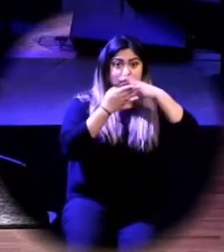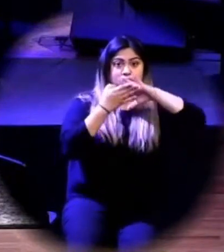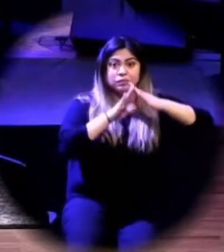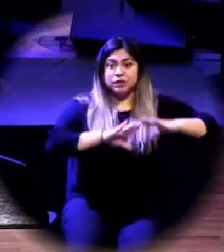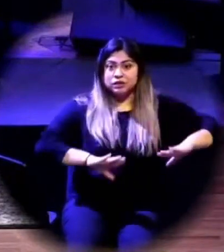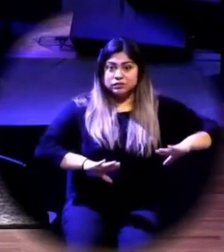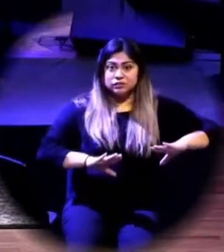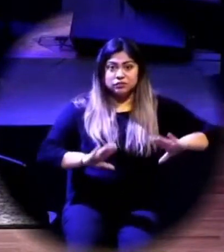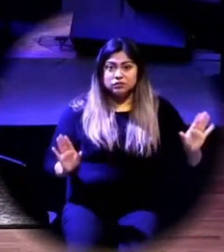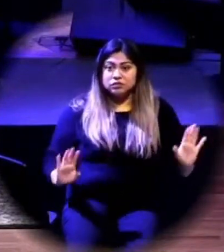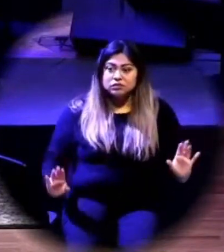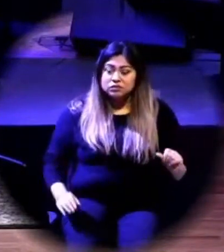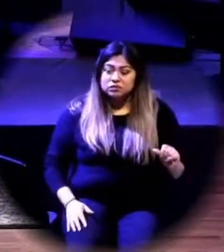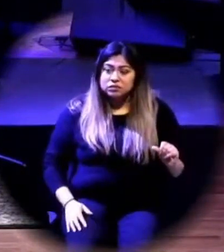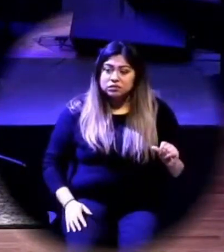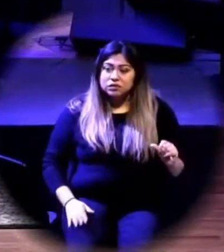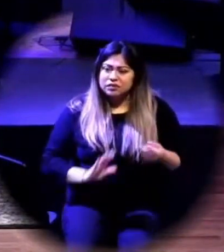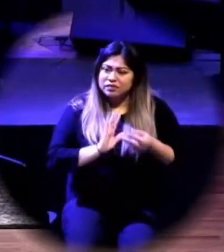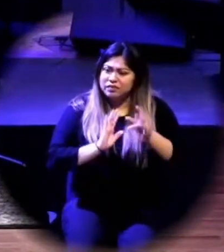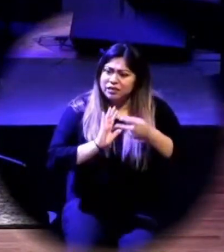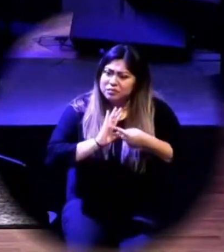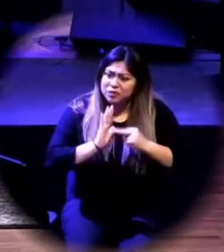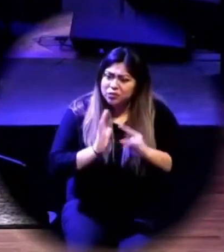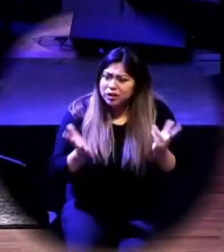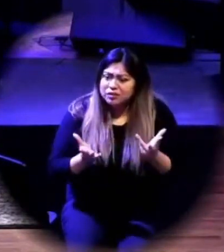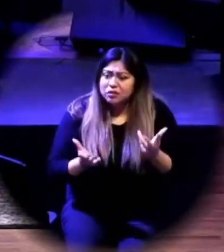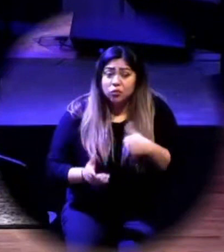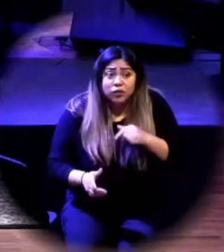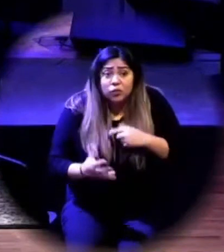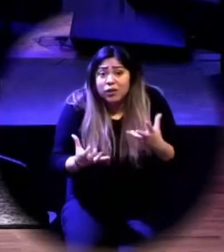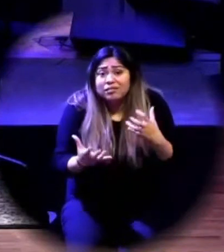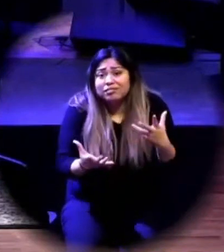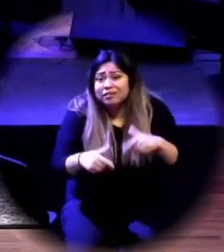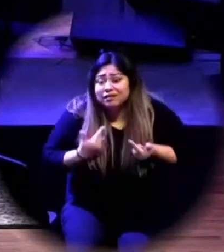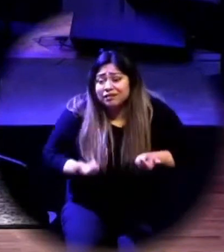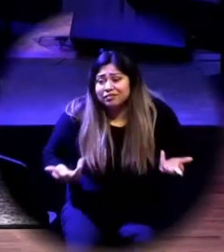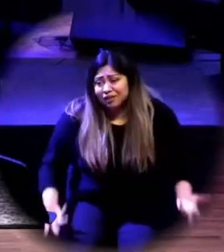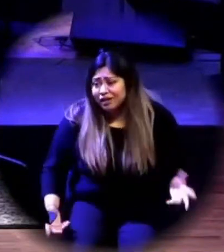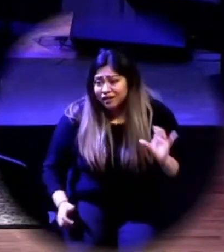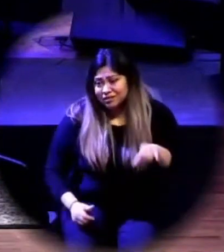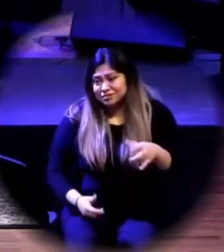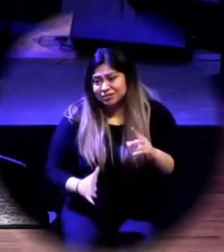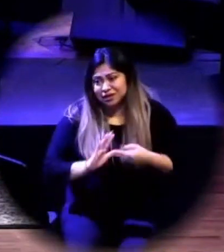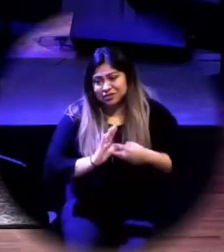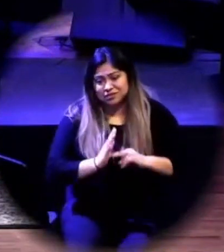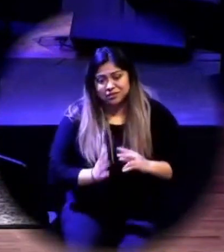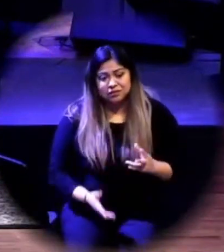we like life, friends. It does. I liken it to when we were little kids, right, or you